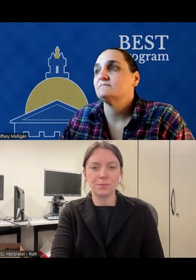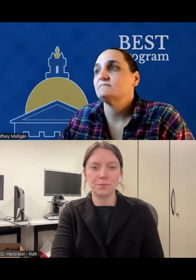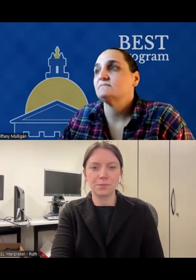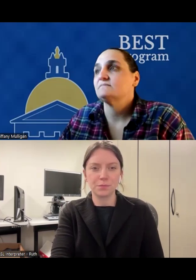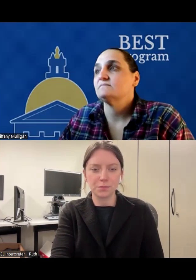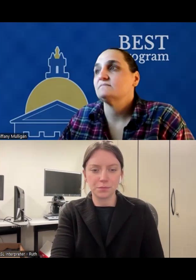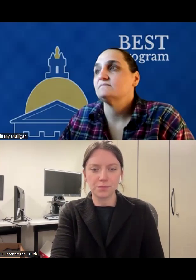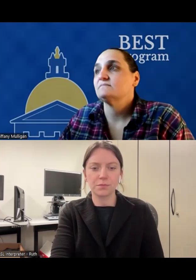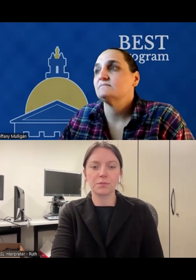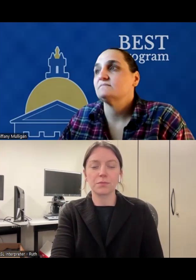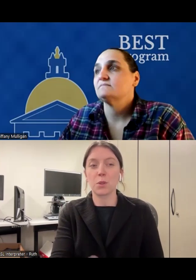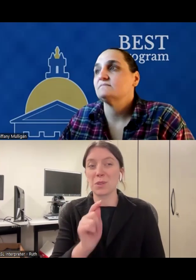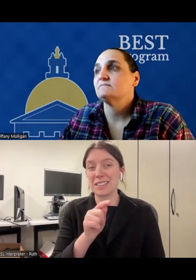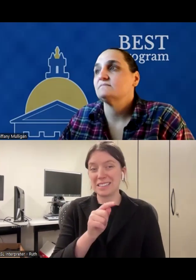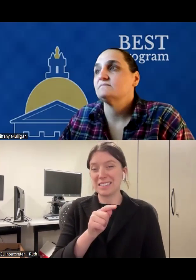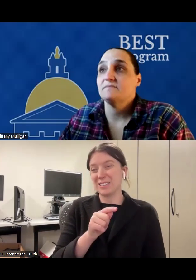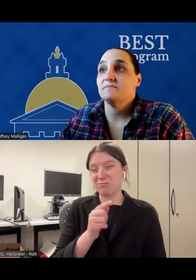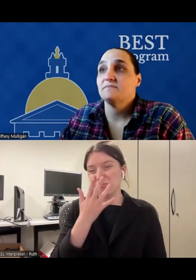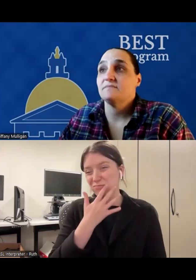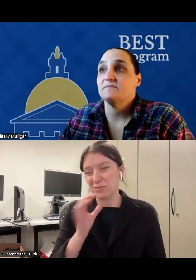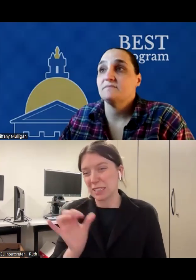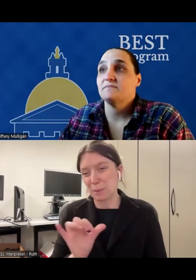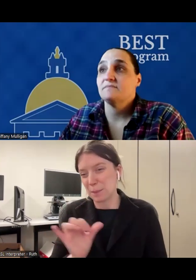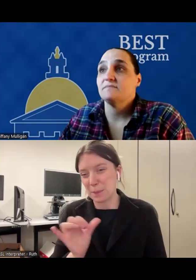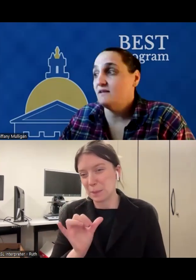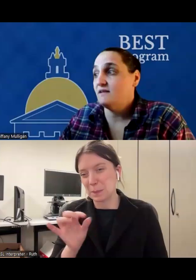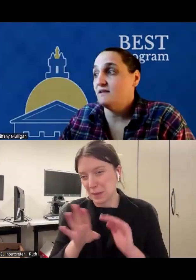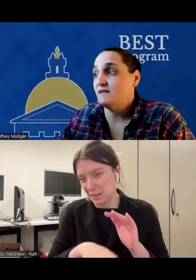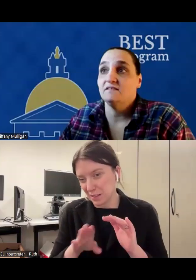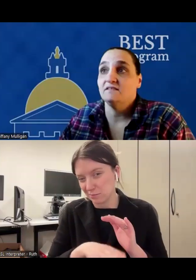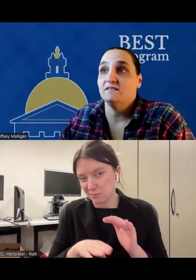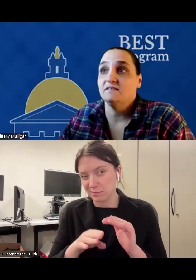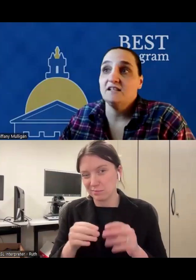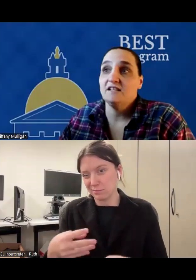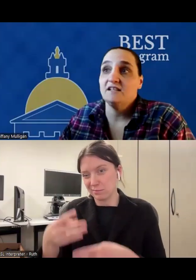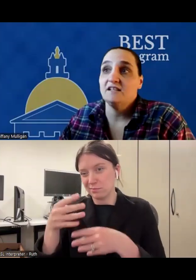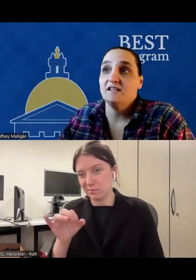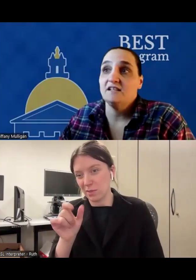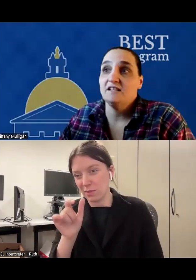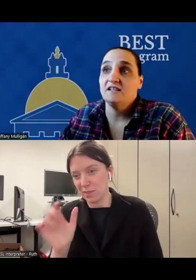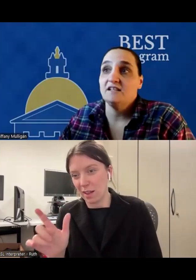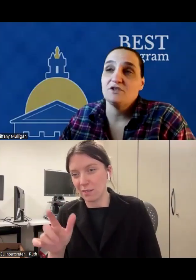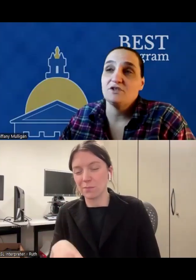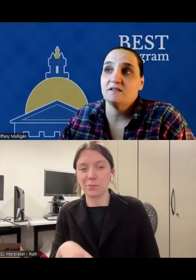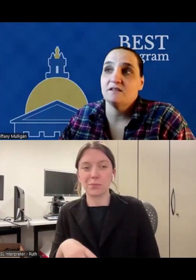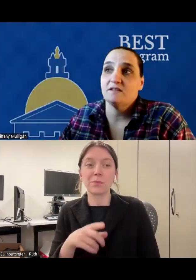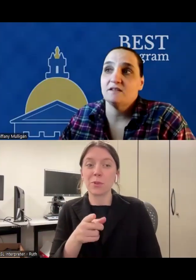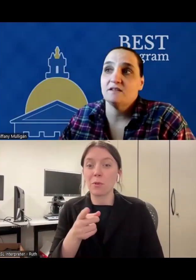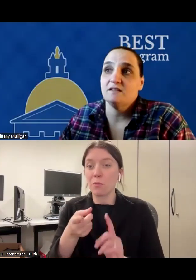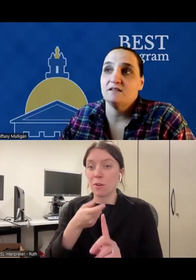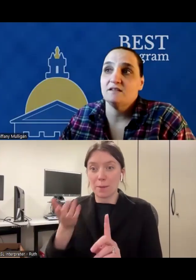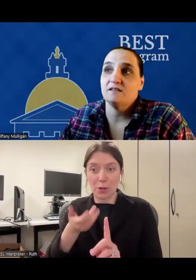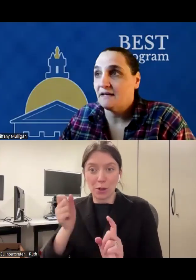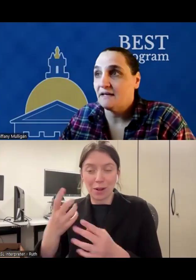So this is, it basically looks the same in the Excel. And now from once you have it in the Excel, you can then,